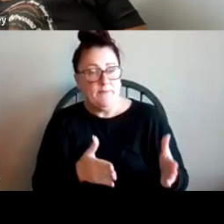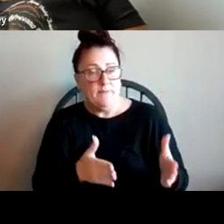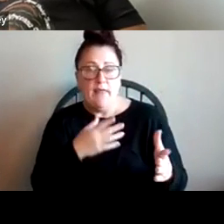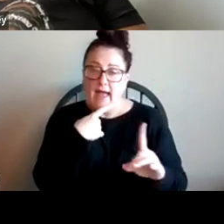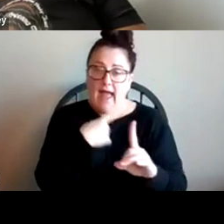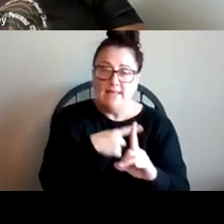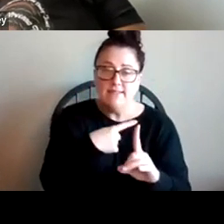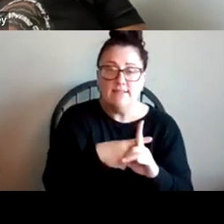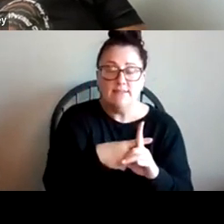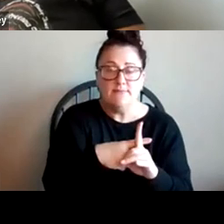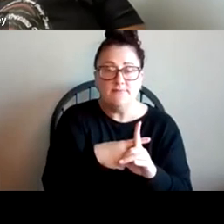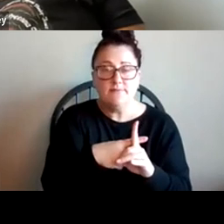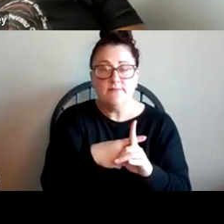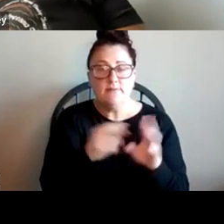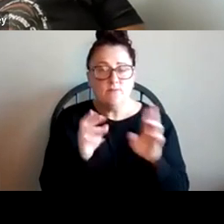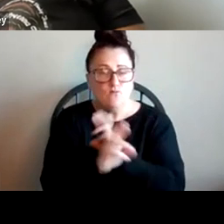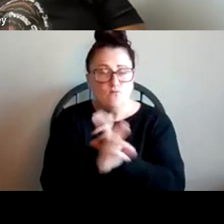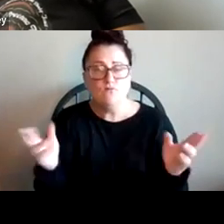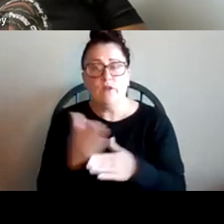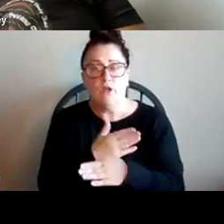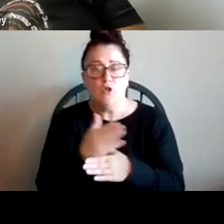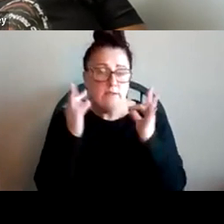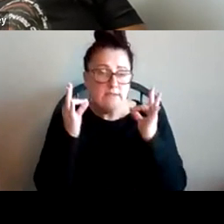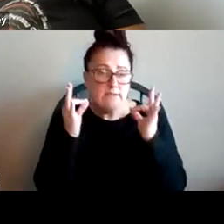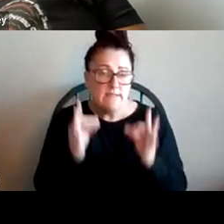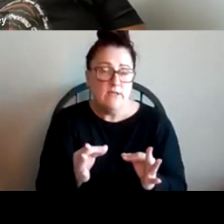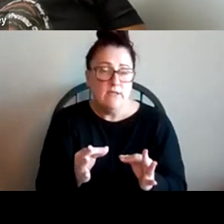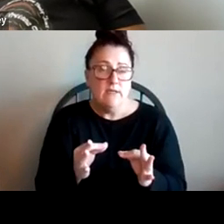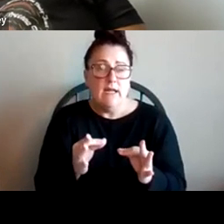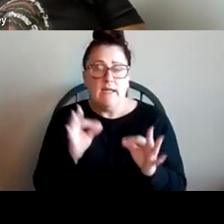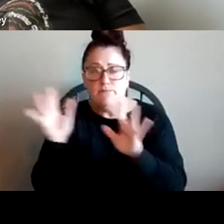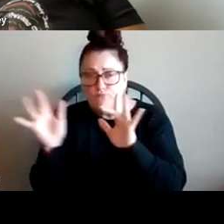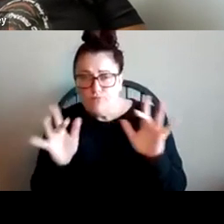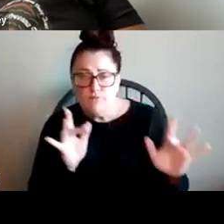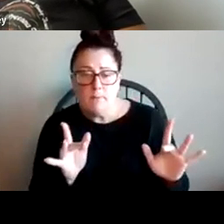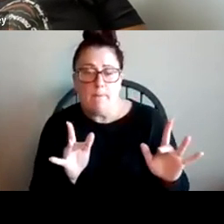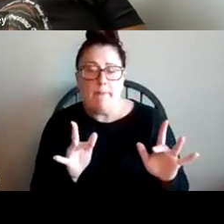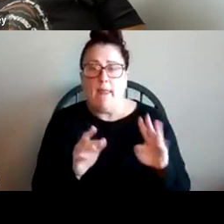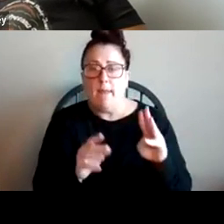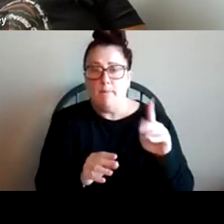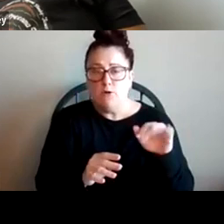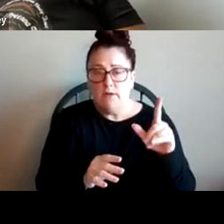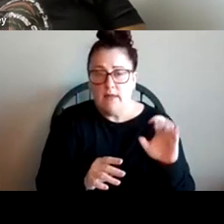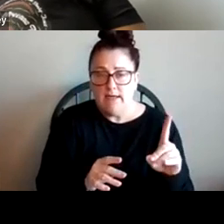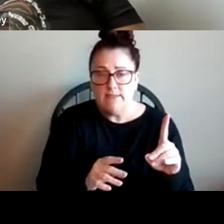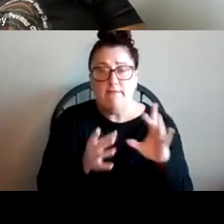assets and be prepared to implement shared decision-making and seek out historically marginalized